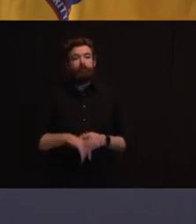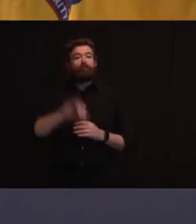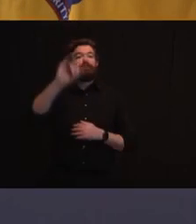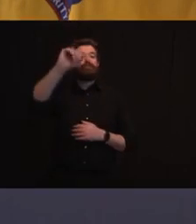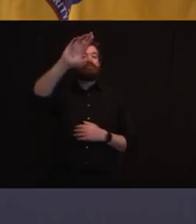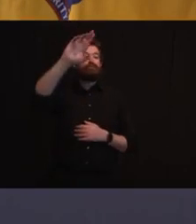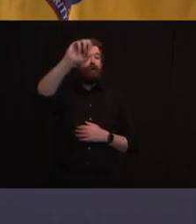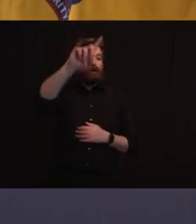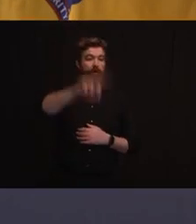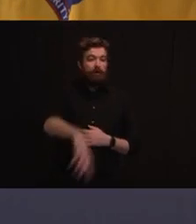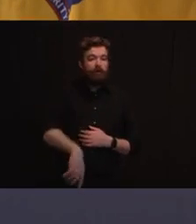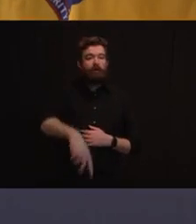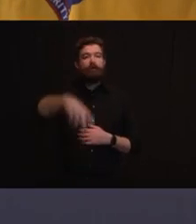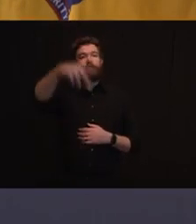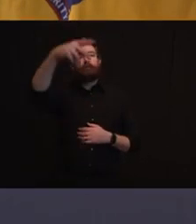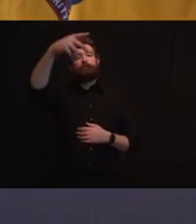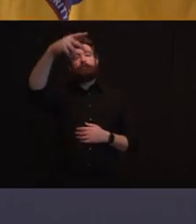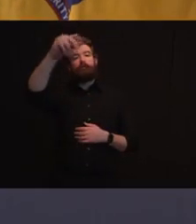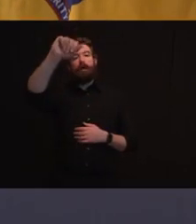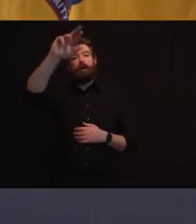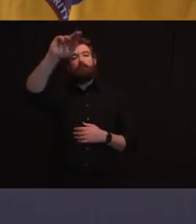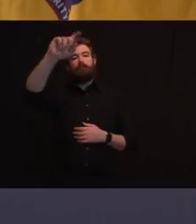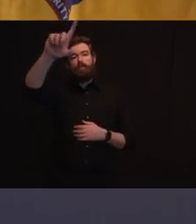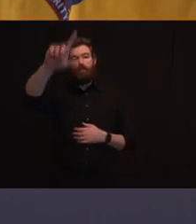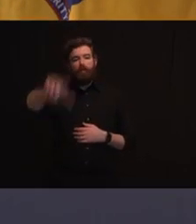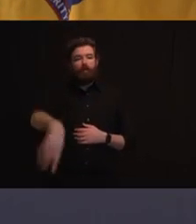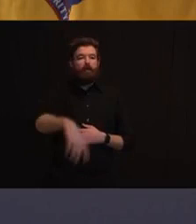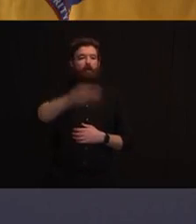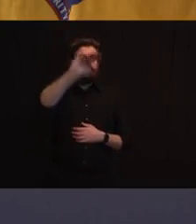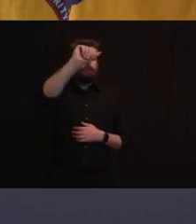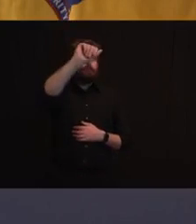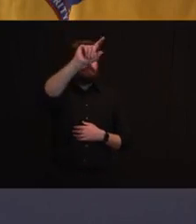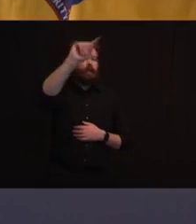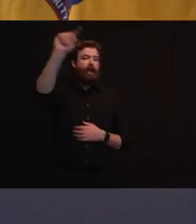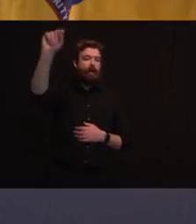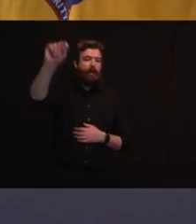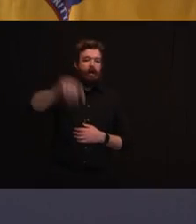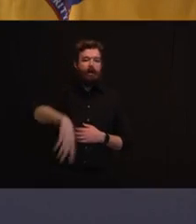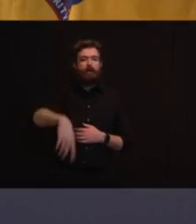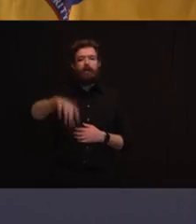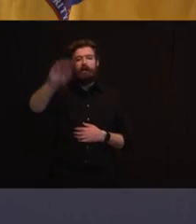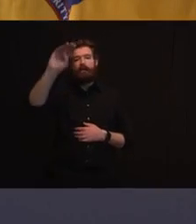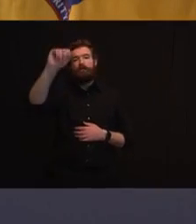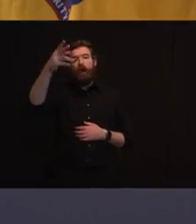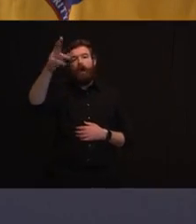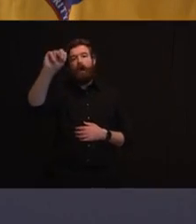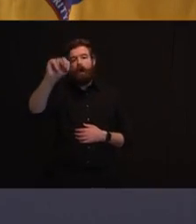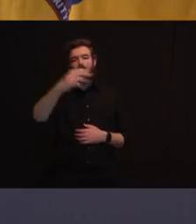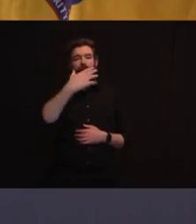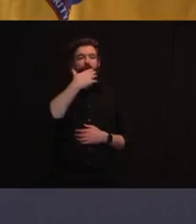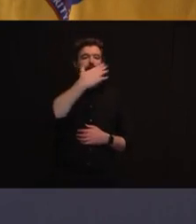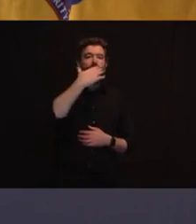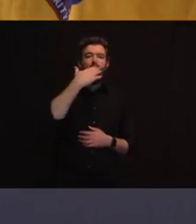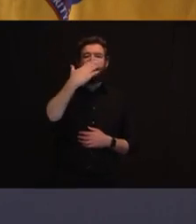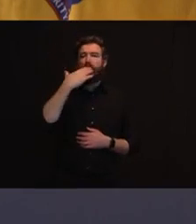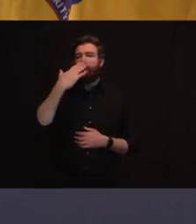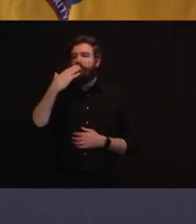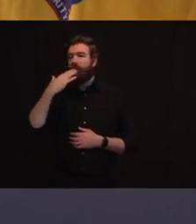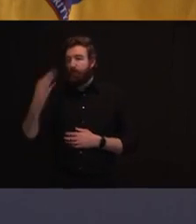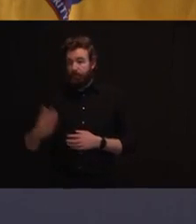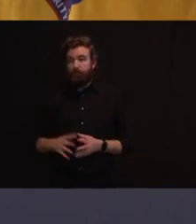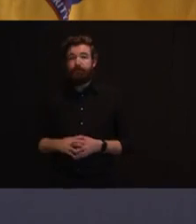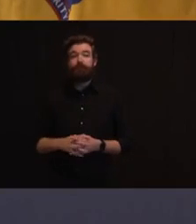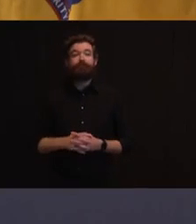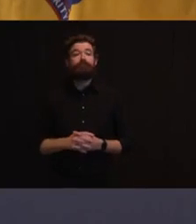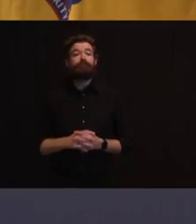Paramo, Matt, Maha, and the whole team here. We got a couple of follow-up items. I know we got one item for you, Ashley, and we got one for